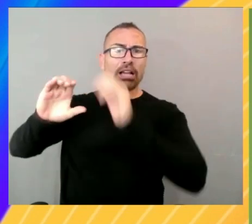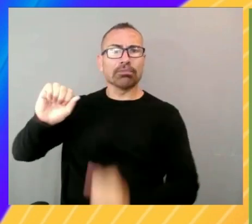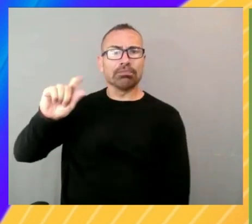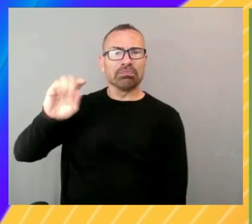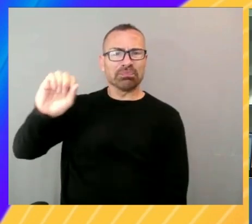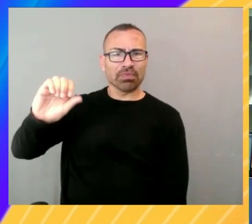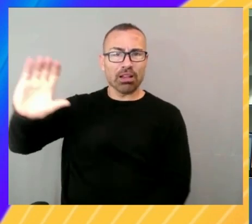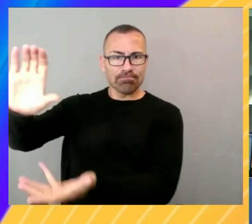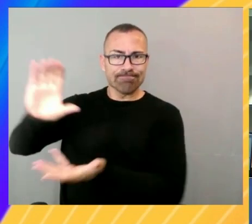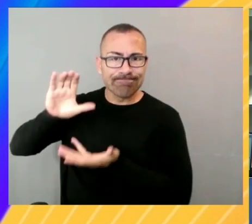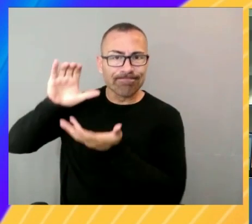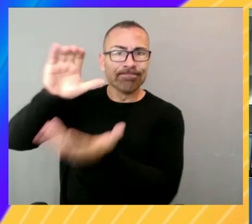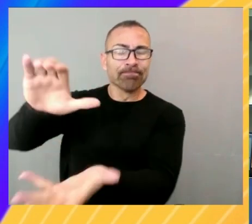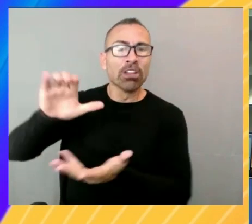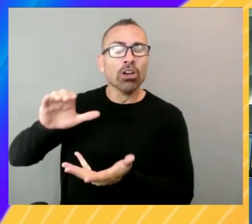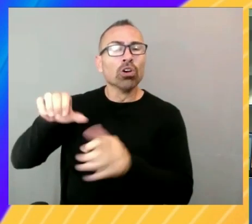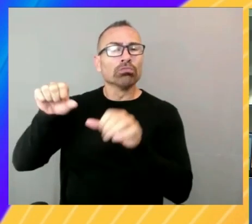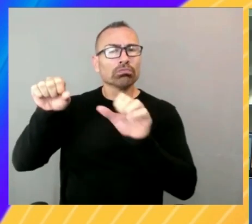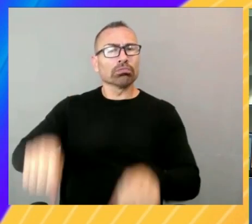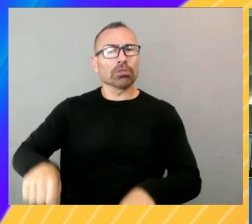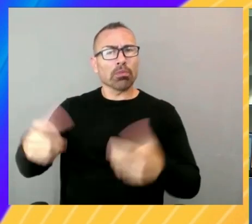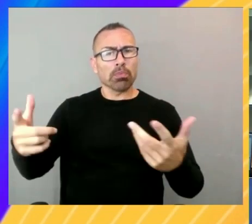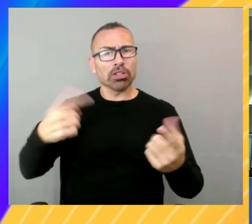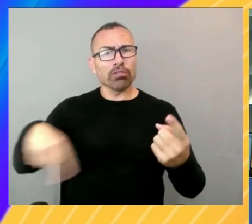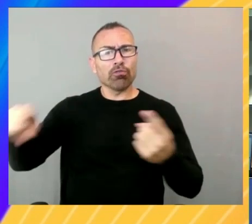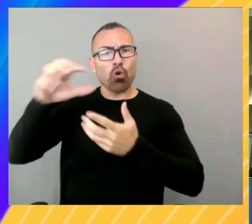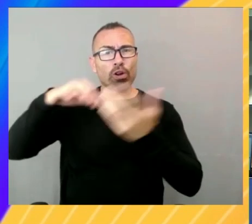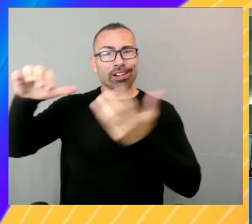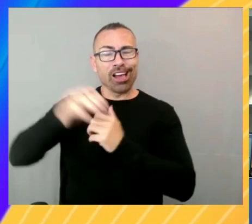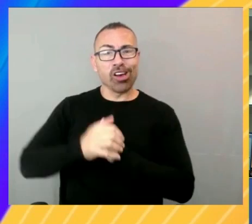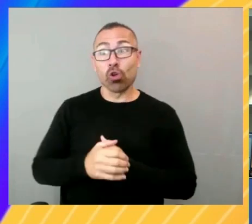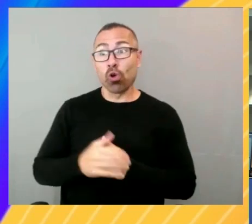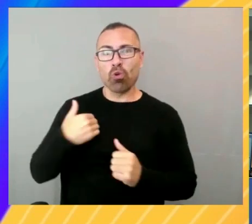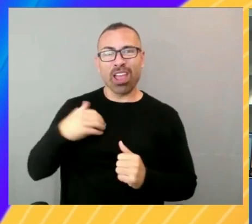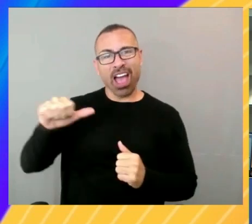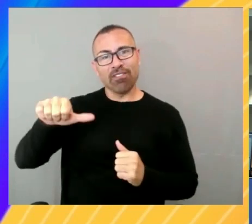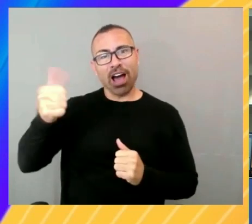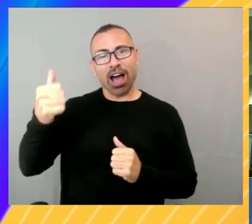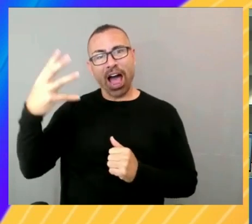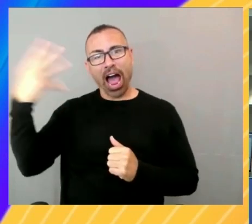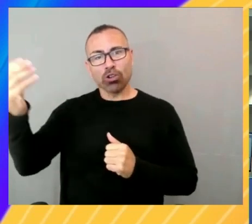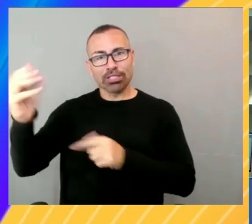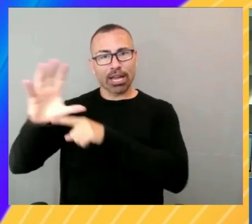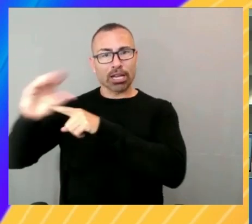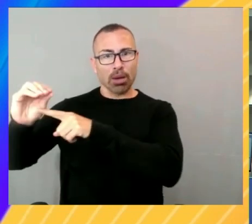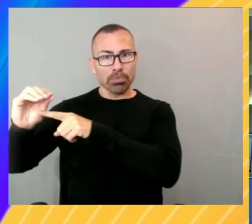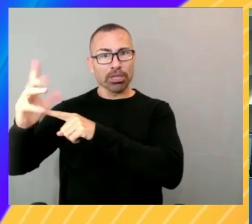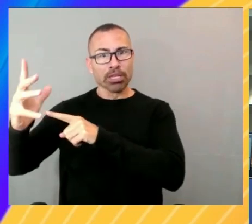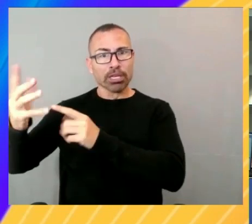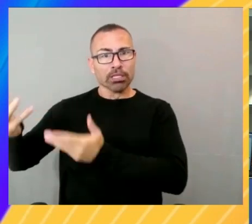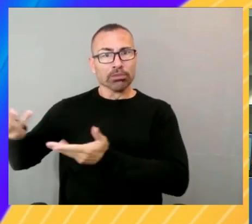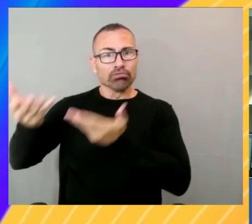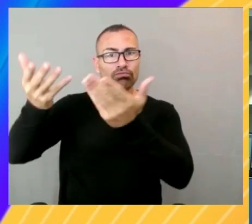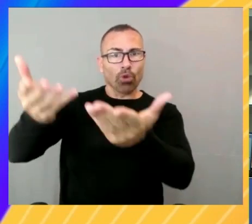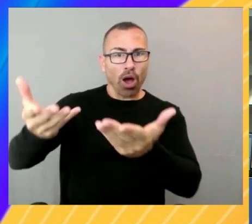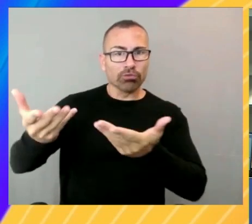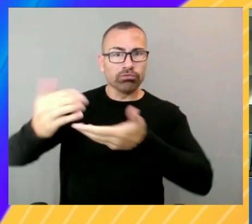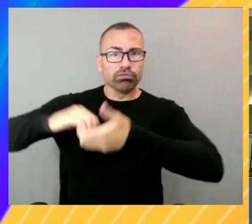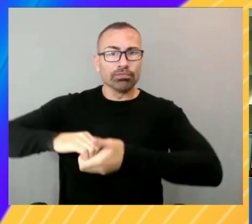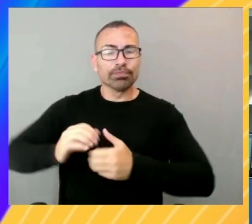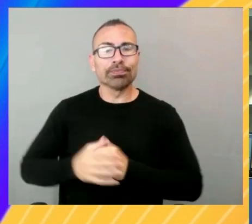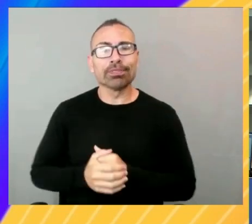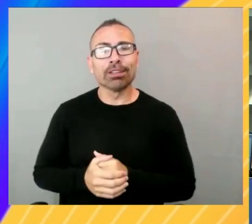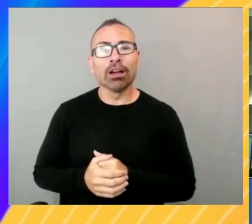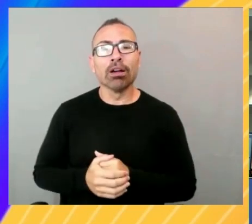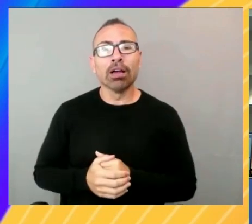third-party solutions. A lot of these great conversations. I actually interviewed someone that was talking about DevOps Guru and then also